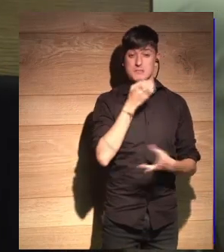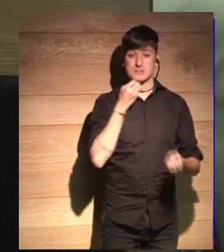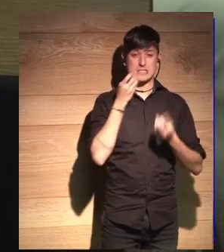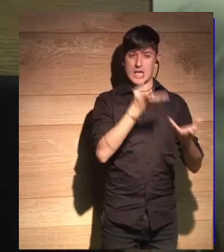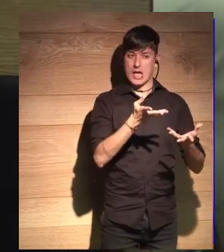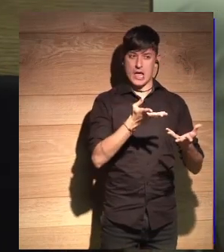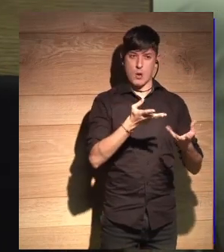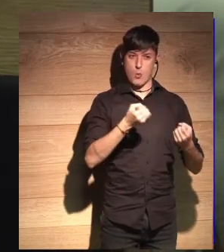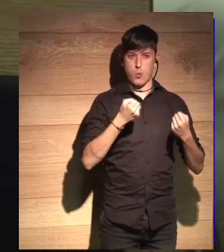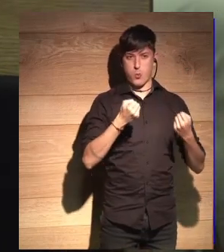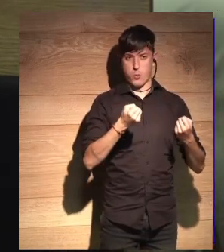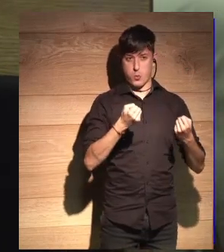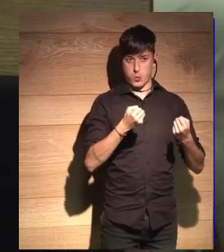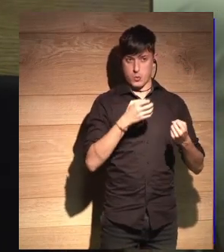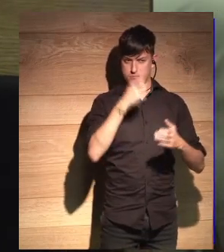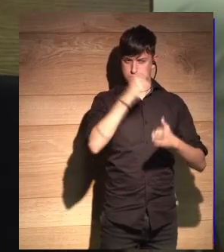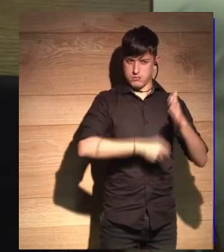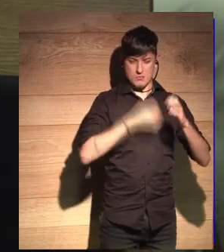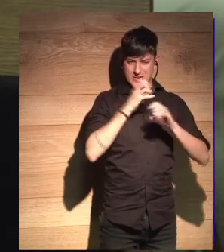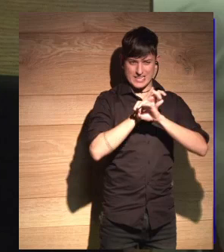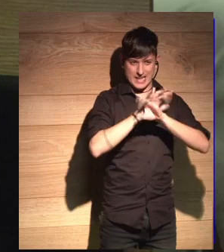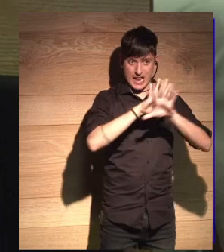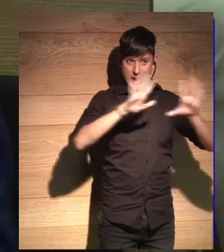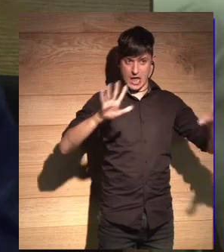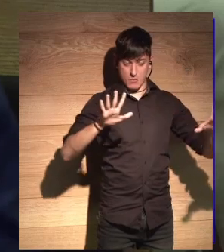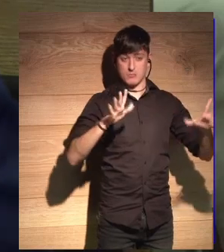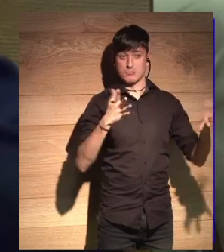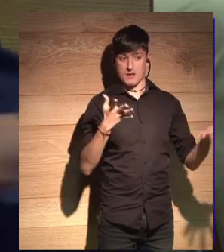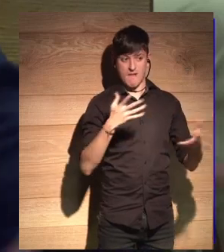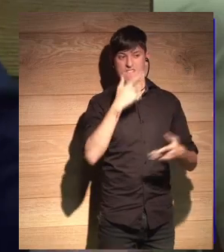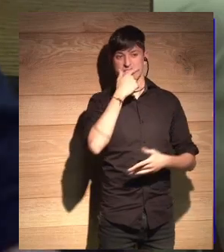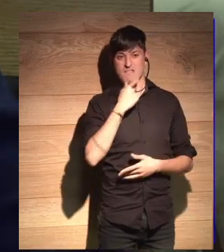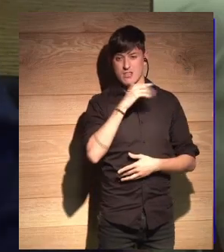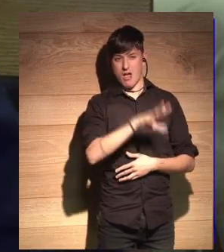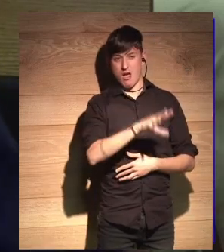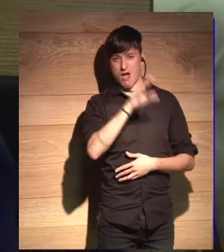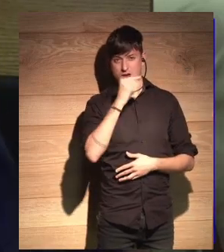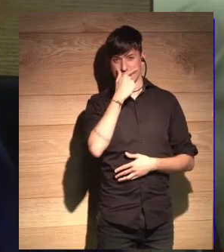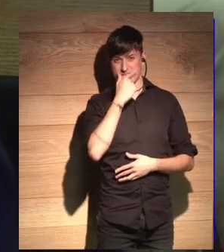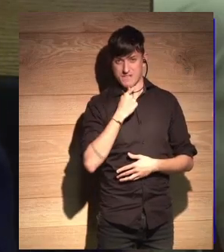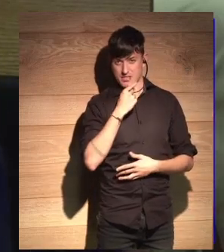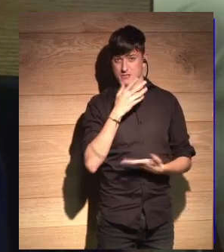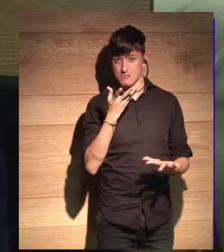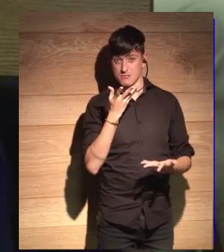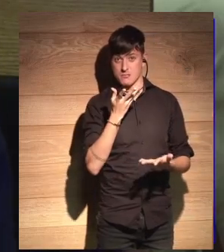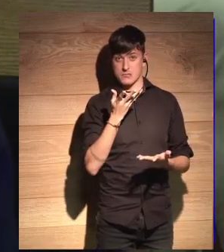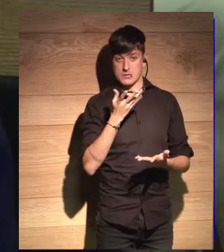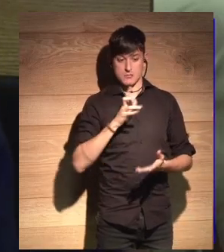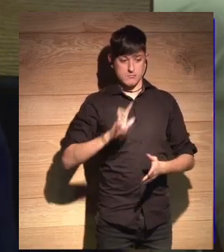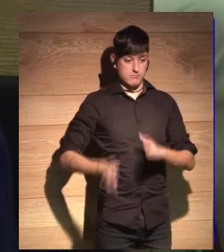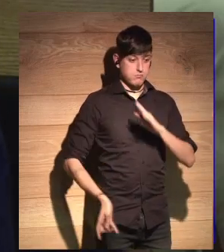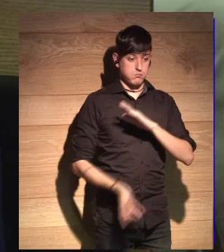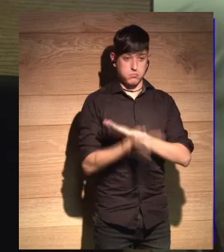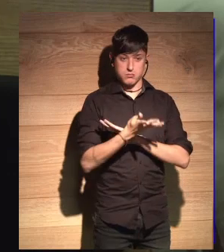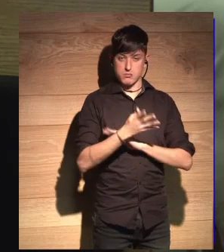same venue, your message had a huge impact because it was quite clear, very easy to understand by